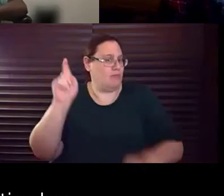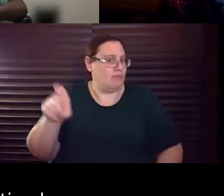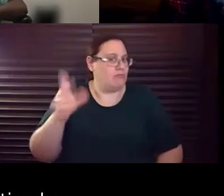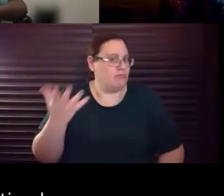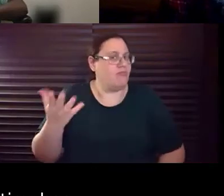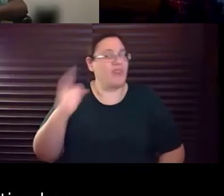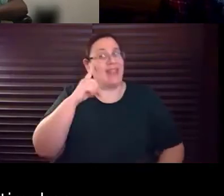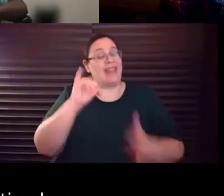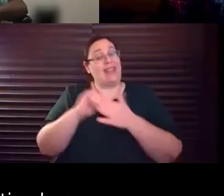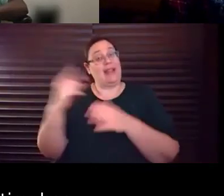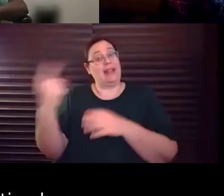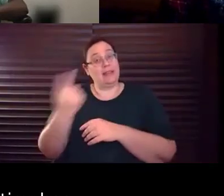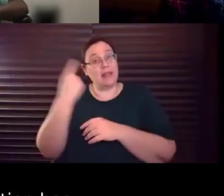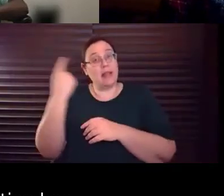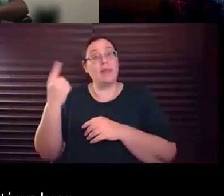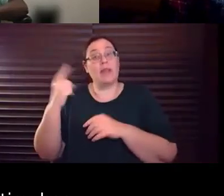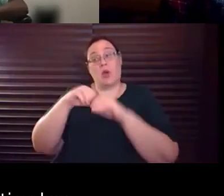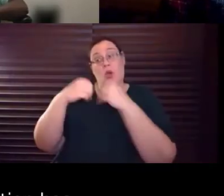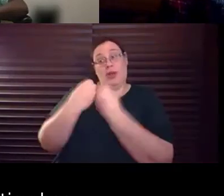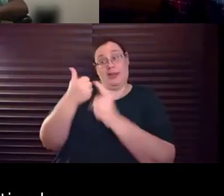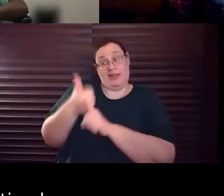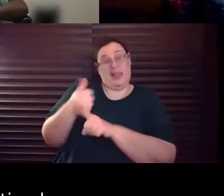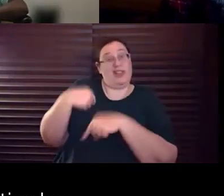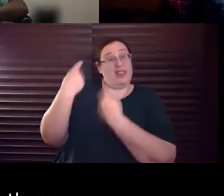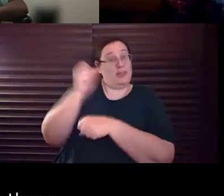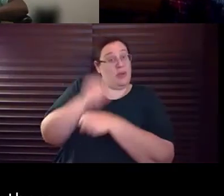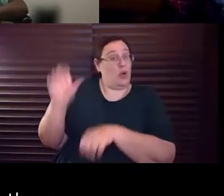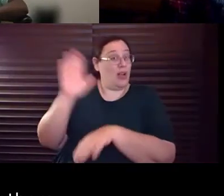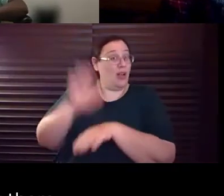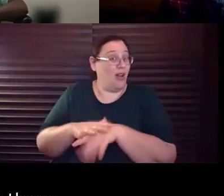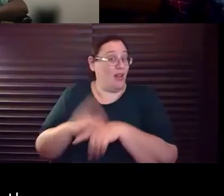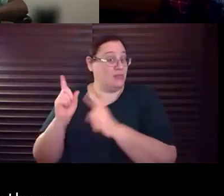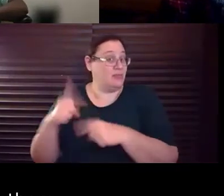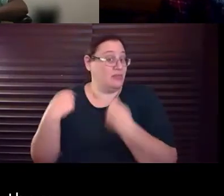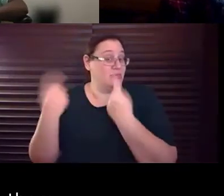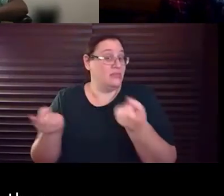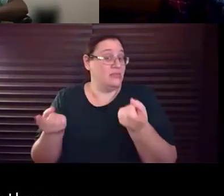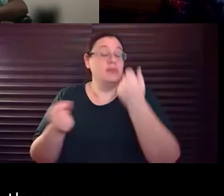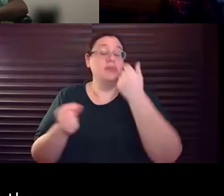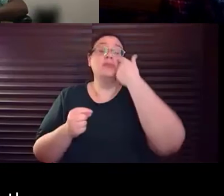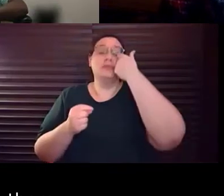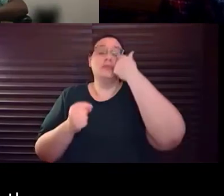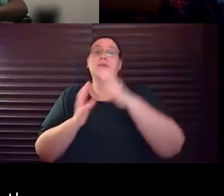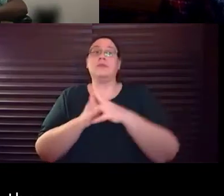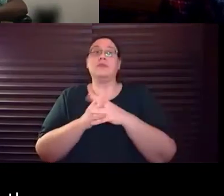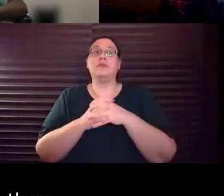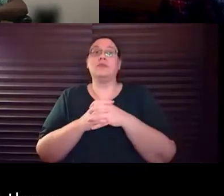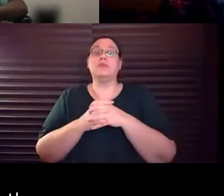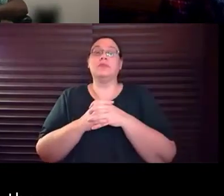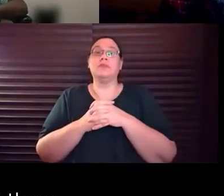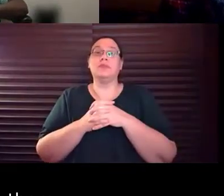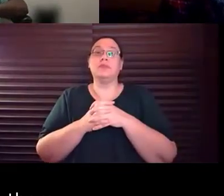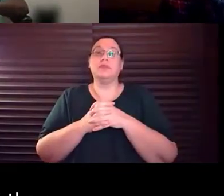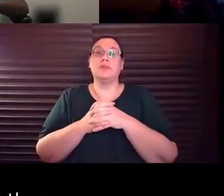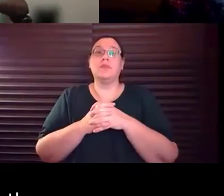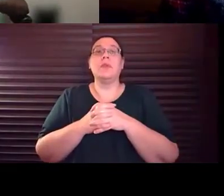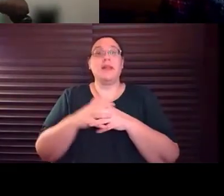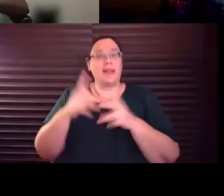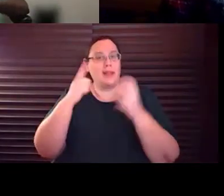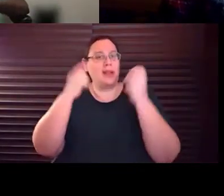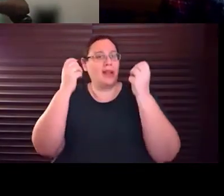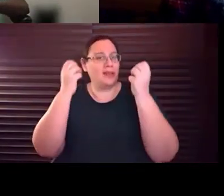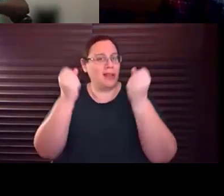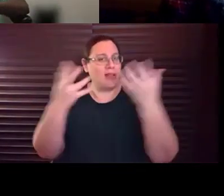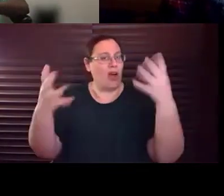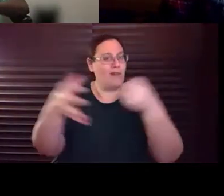something that the organization has been working on a lot. I think that there is a lot of growth